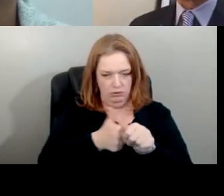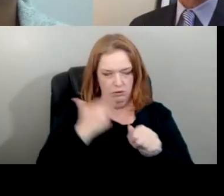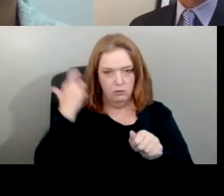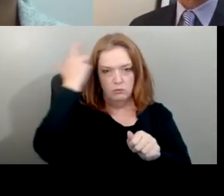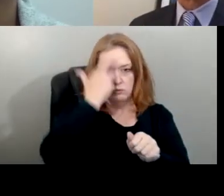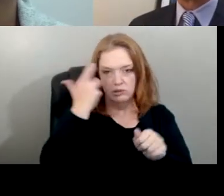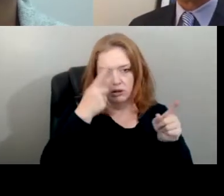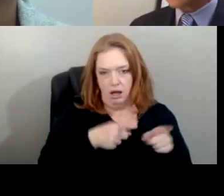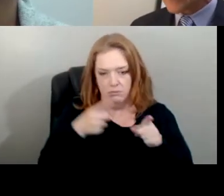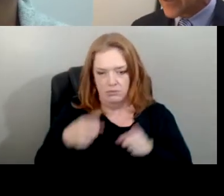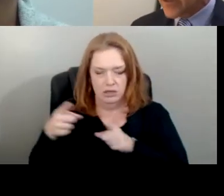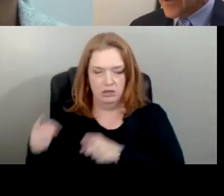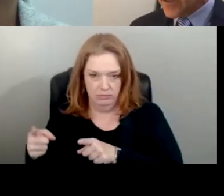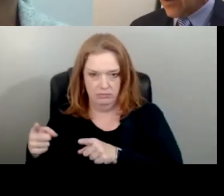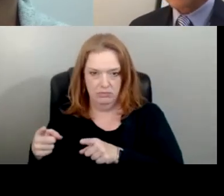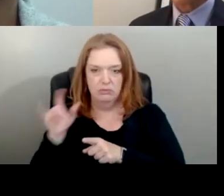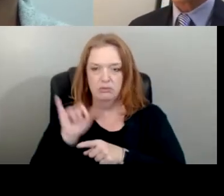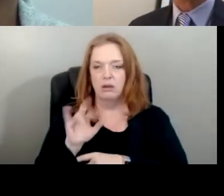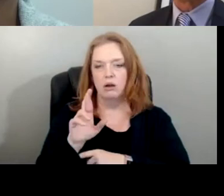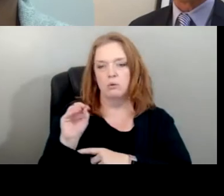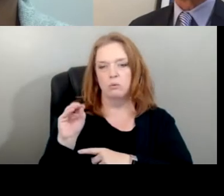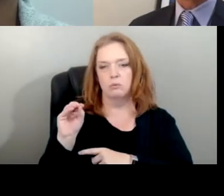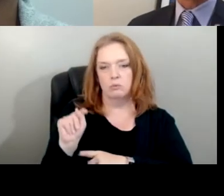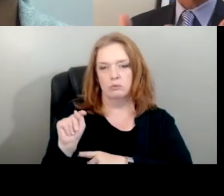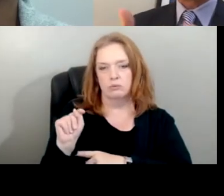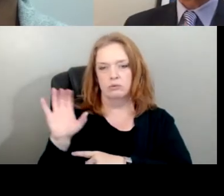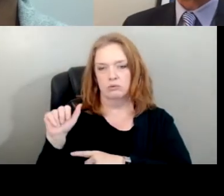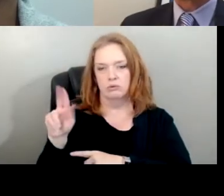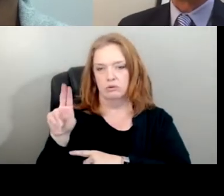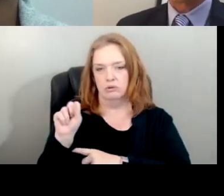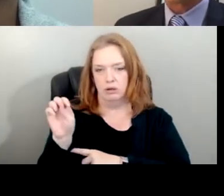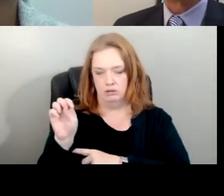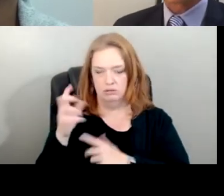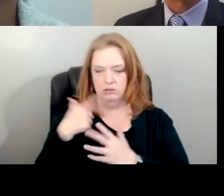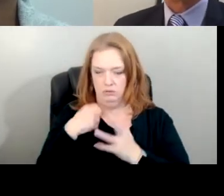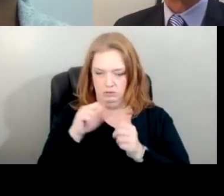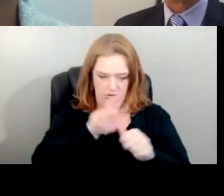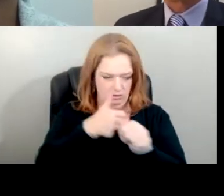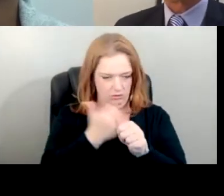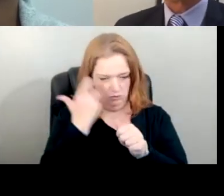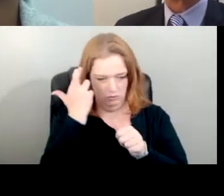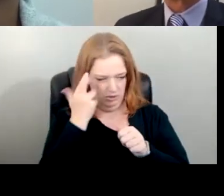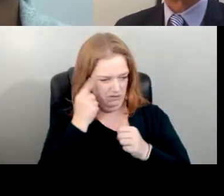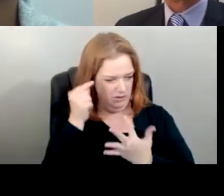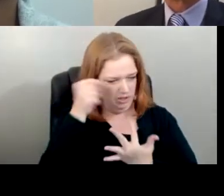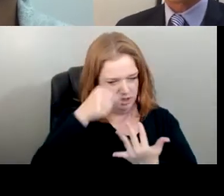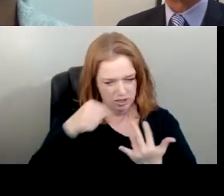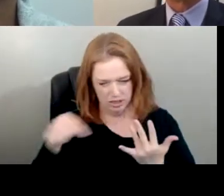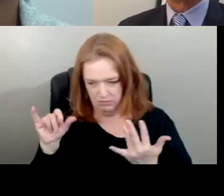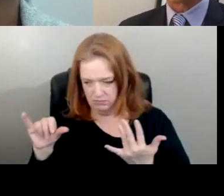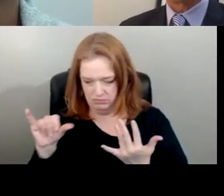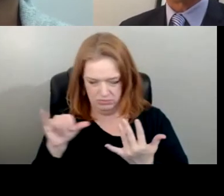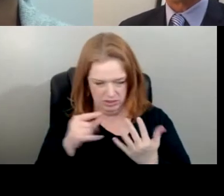of addressing in their community, all of which is a root cause. Melanie talked about these various things as